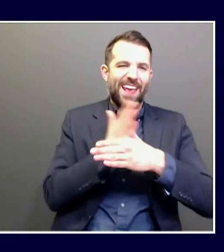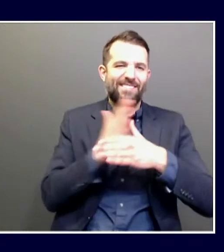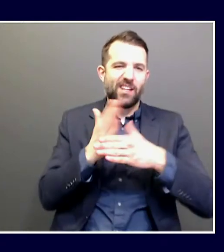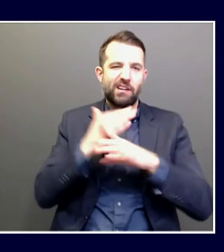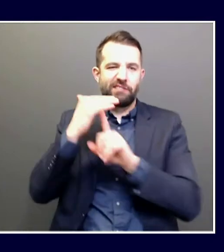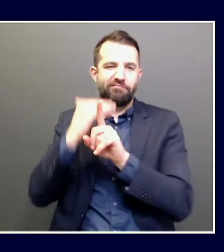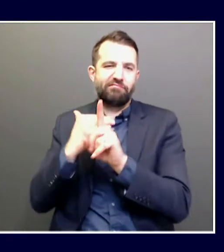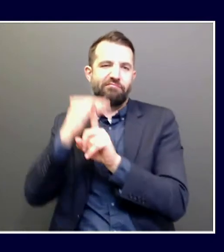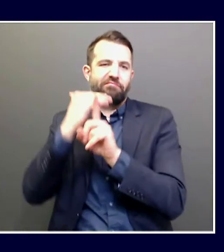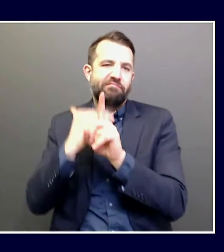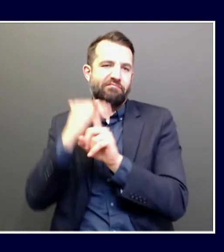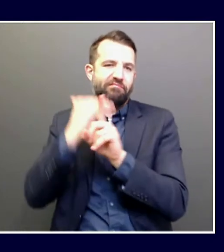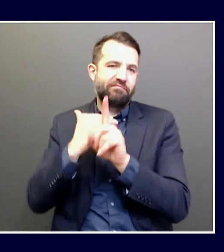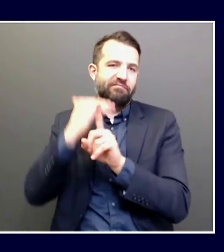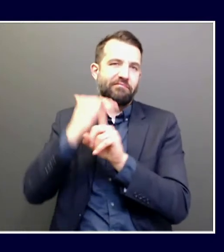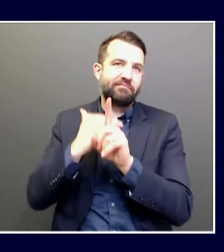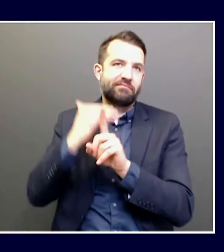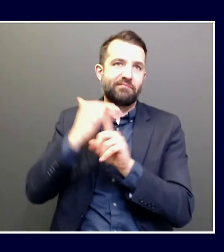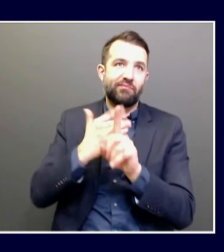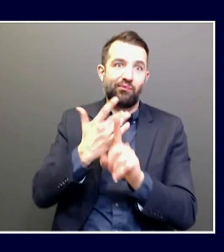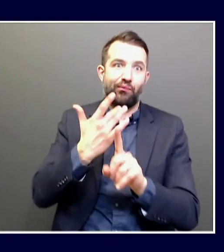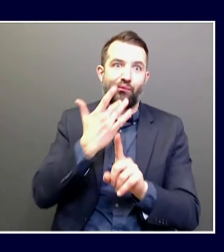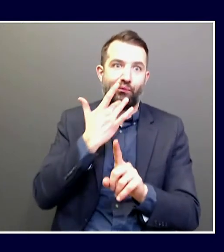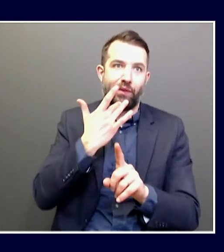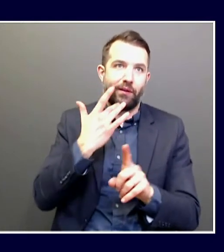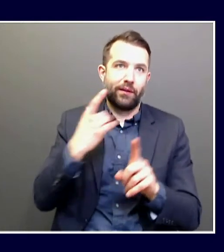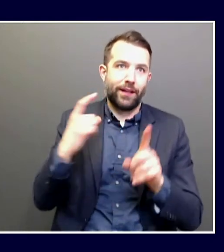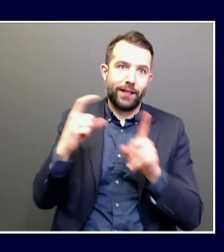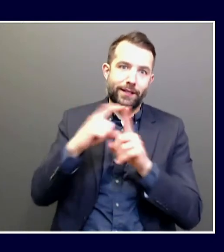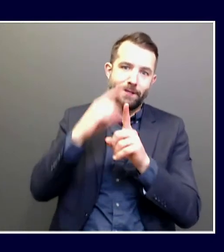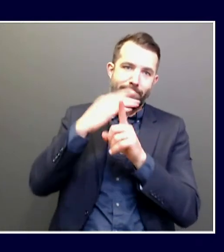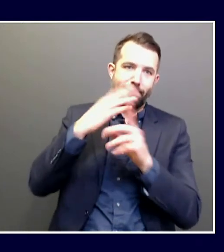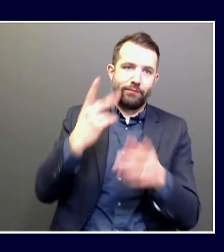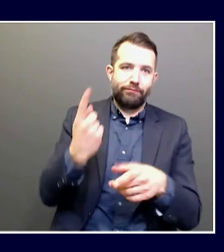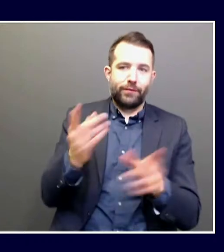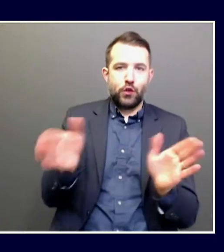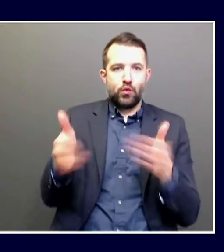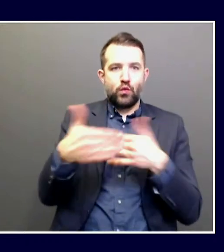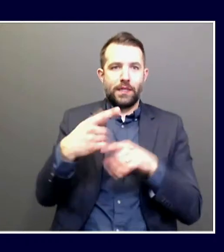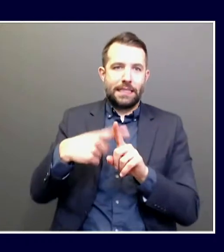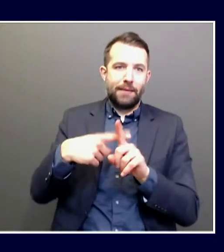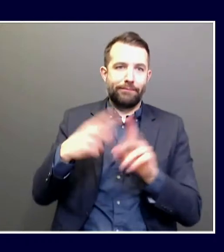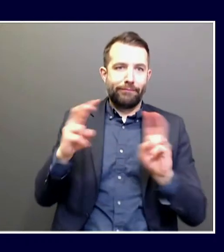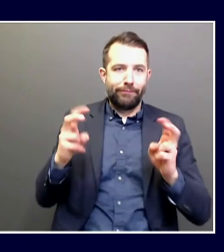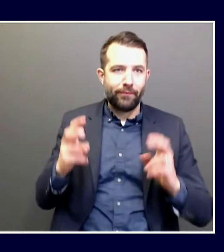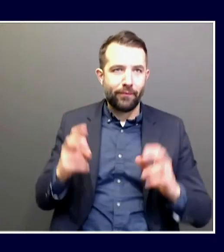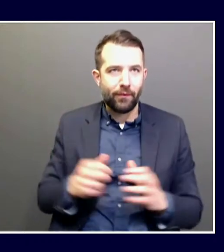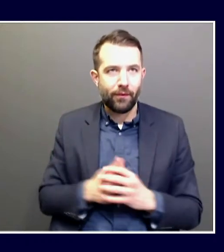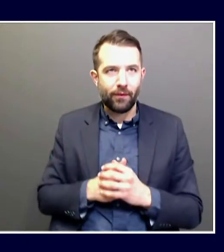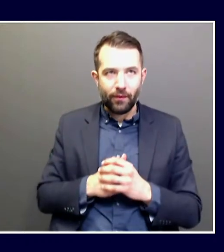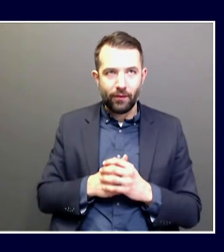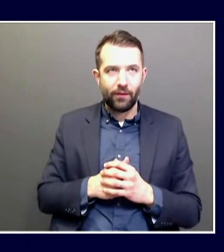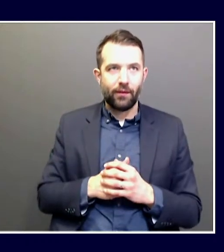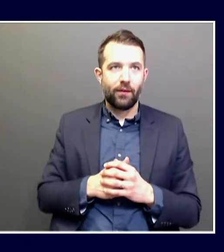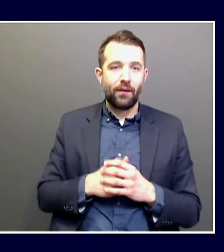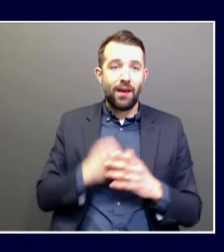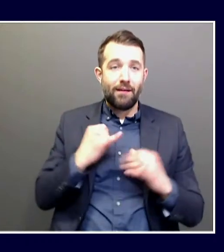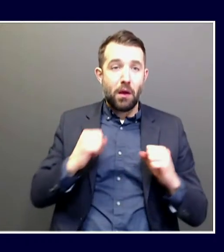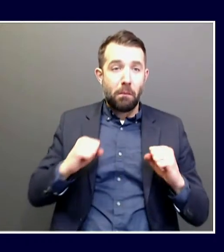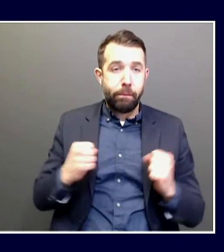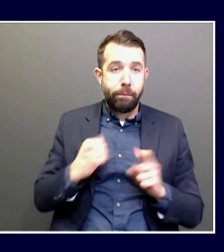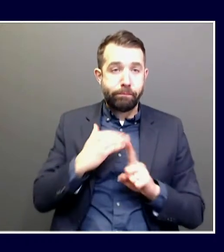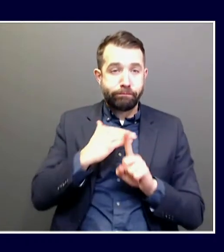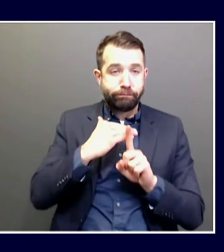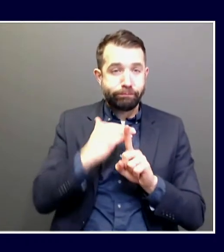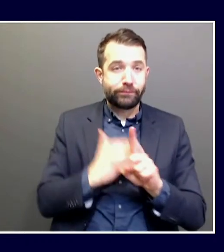in. If you do get one of those test kits in the mail and it's been really cold outside, you do want to give that test kit time to come